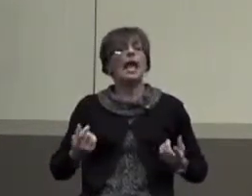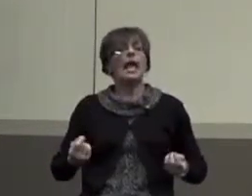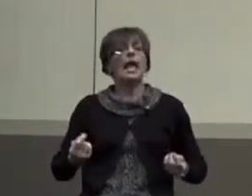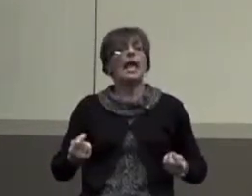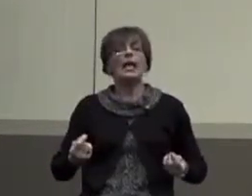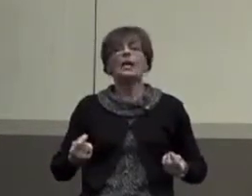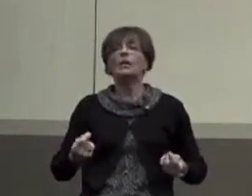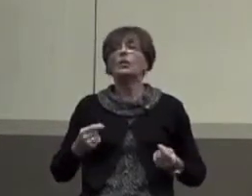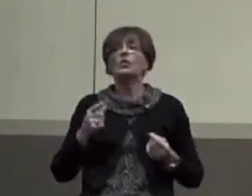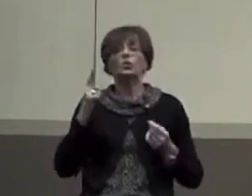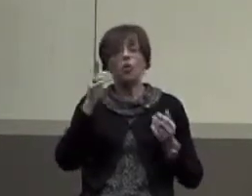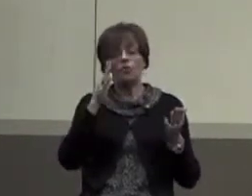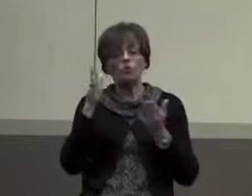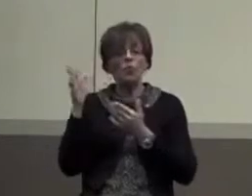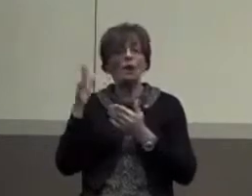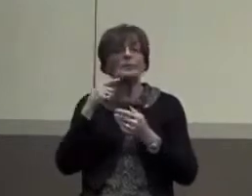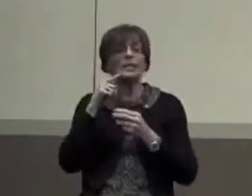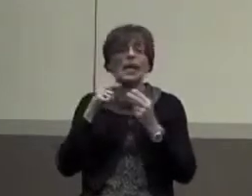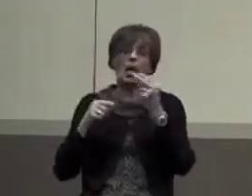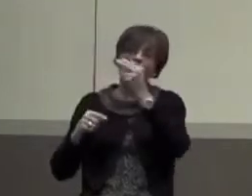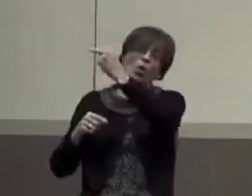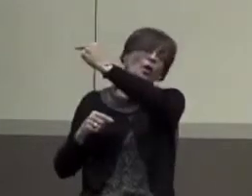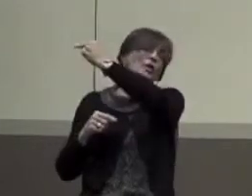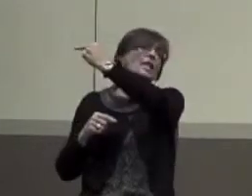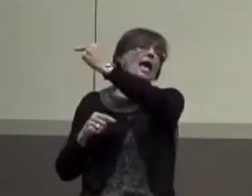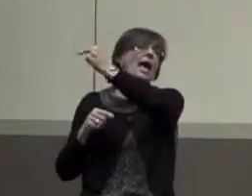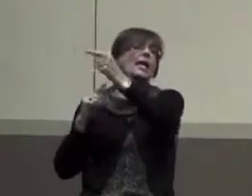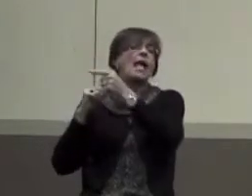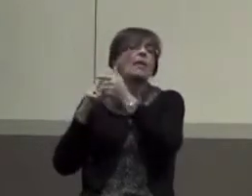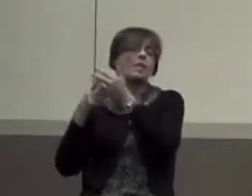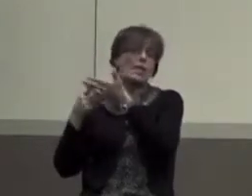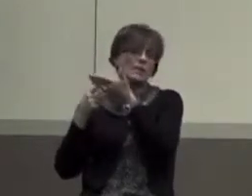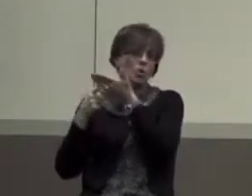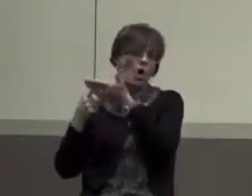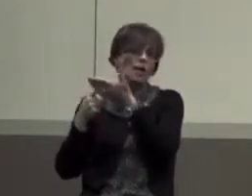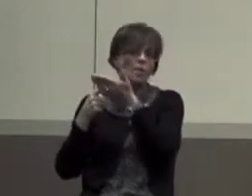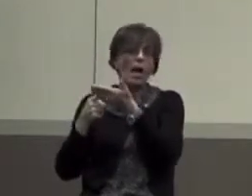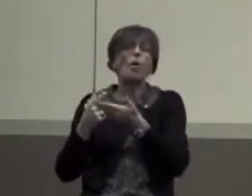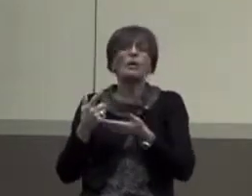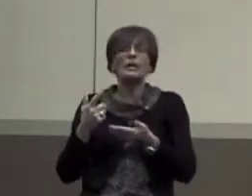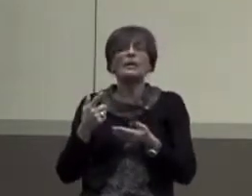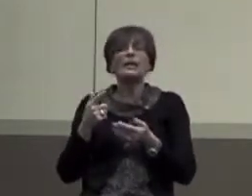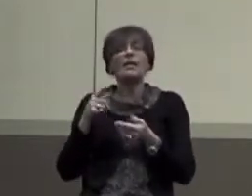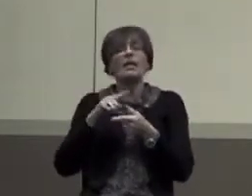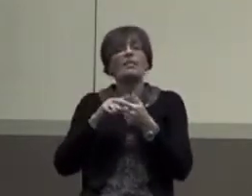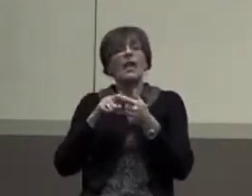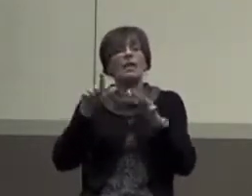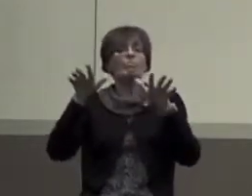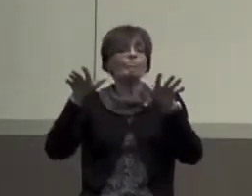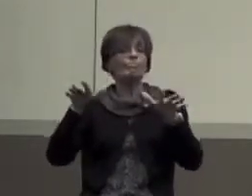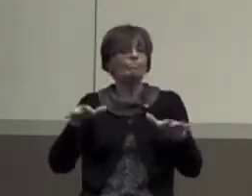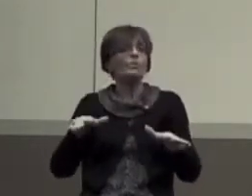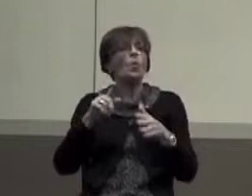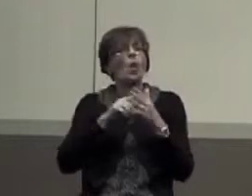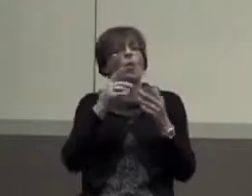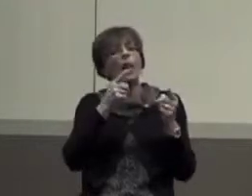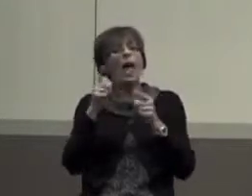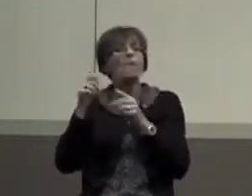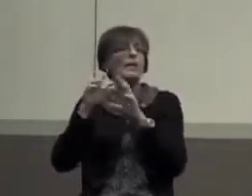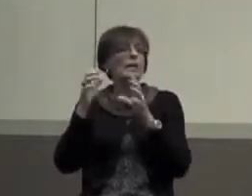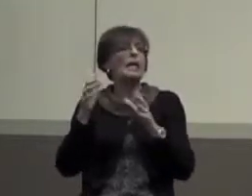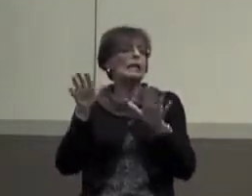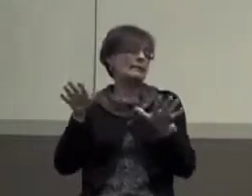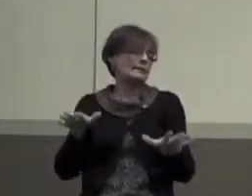if you direct them to say, hey, look at that, and then talk about it, then they're put at ease about what it is that's going to happen in class.